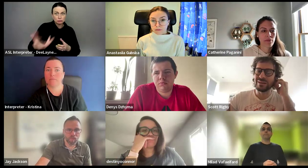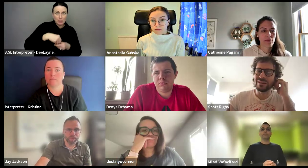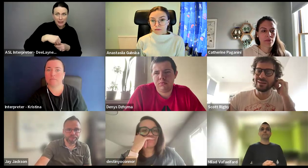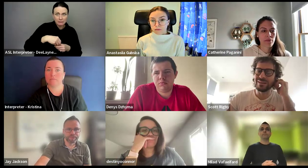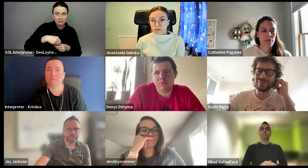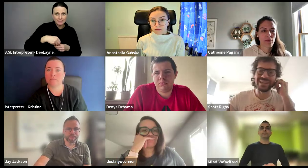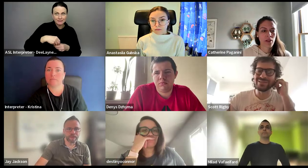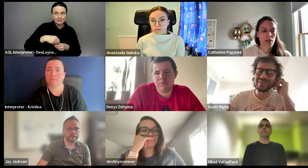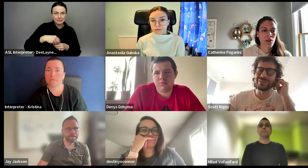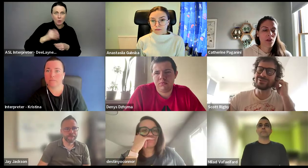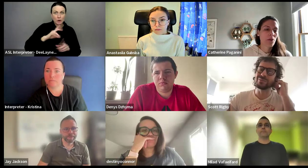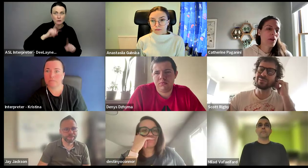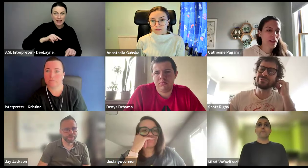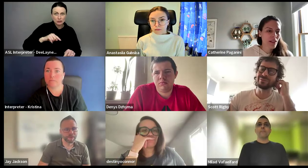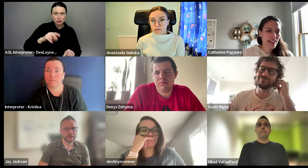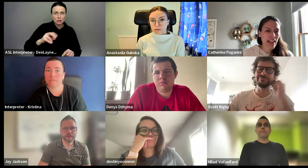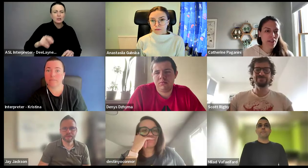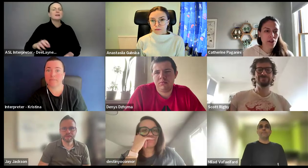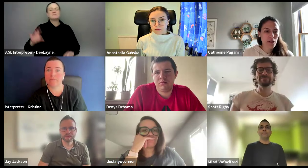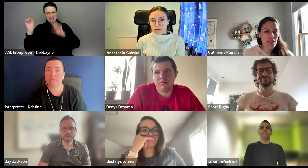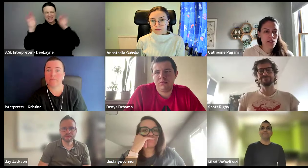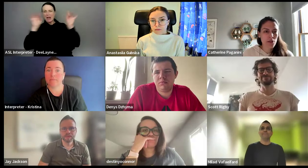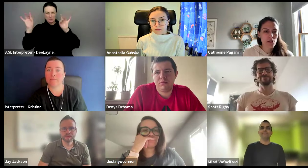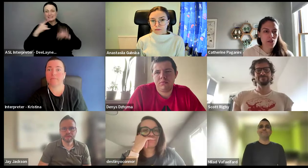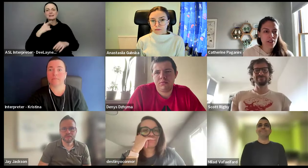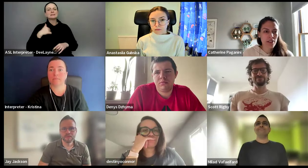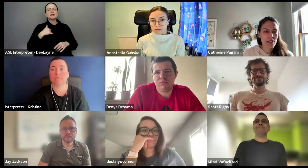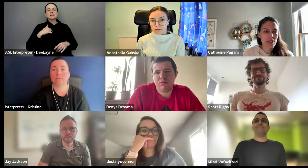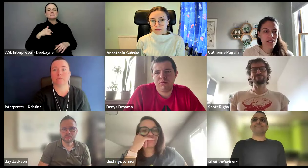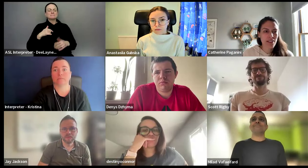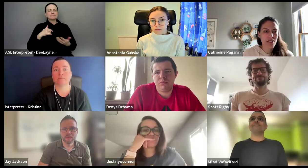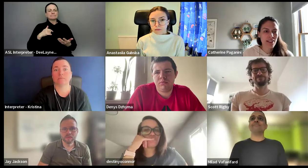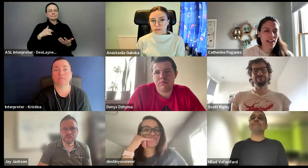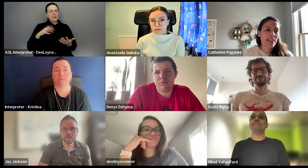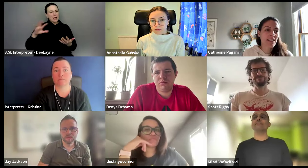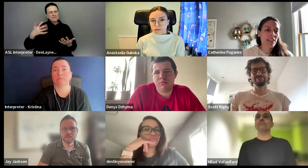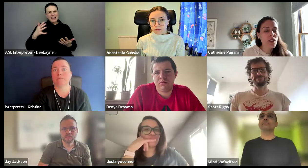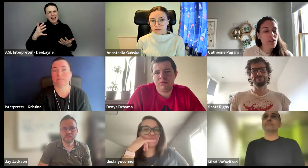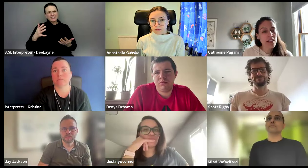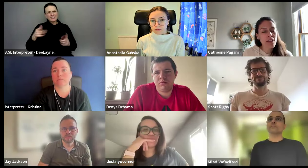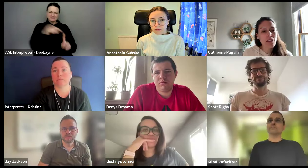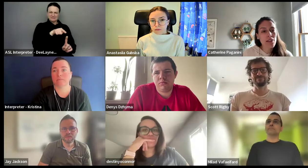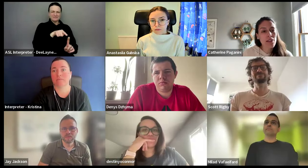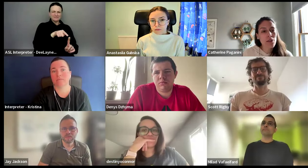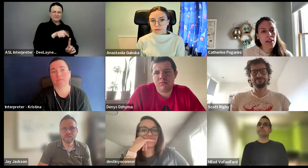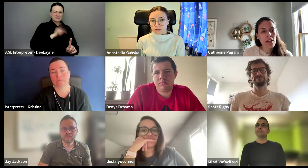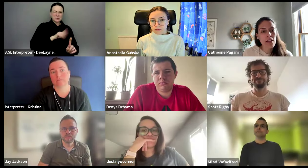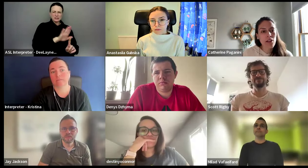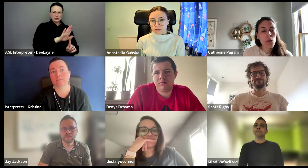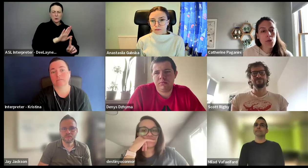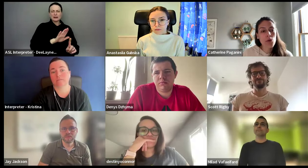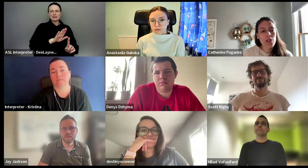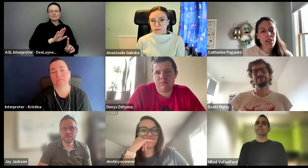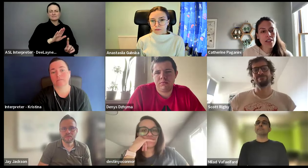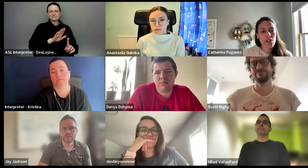before, or to answer that, or to jump Well, in. it kind of goes into your into that direction, right? The